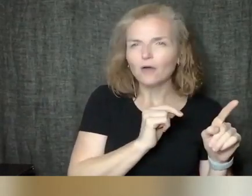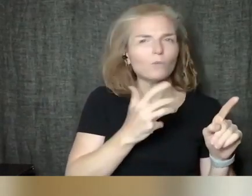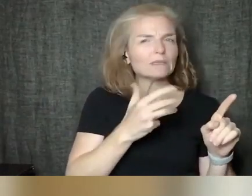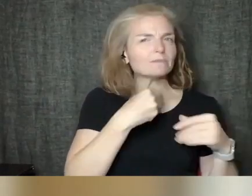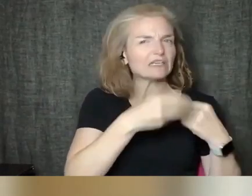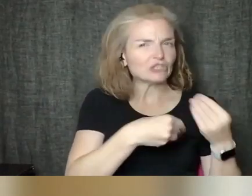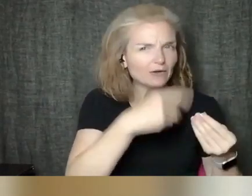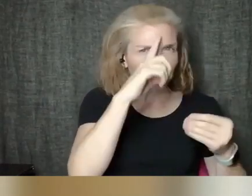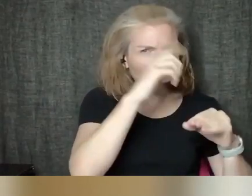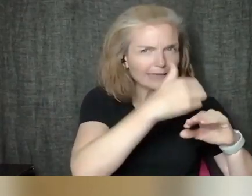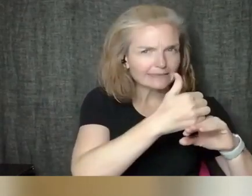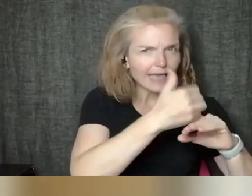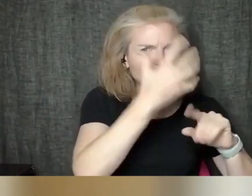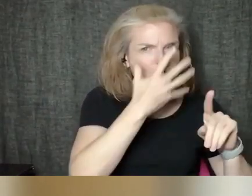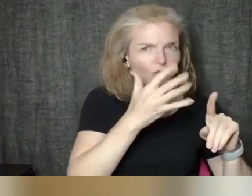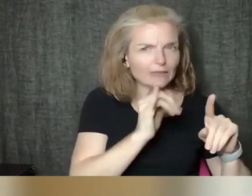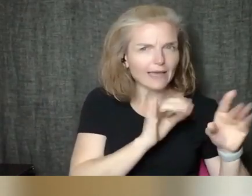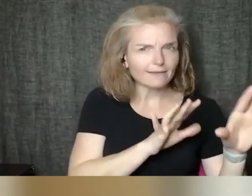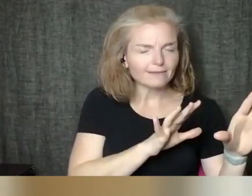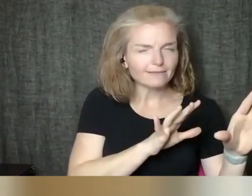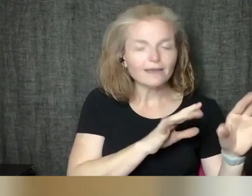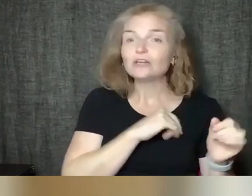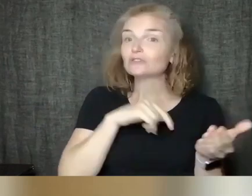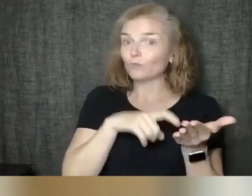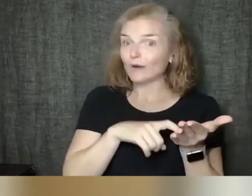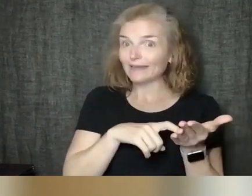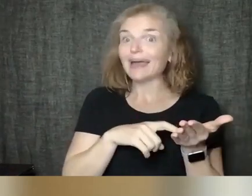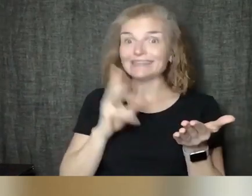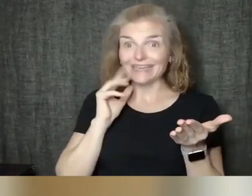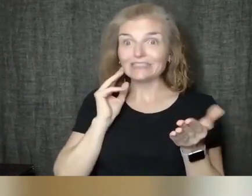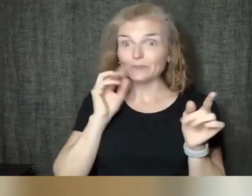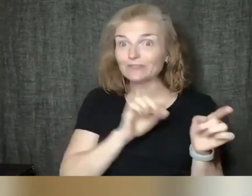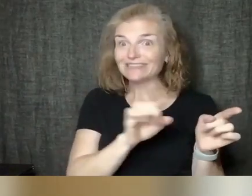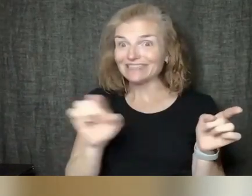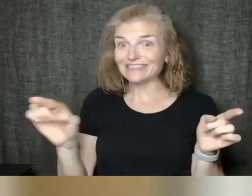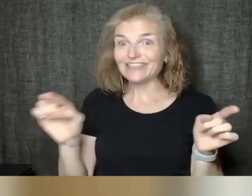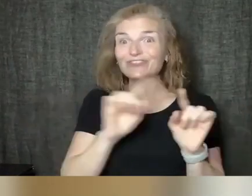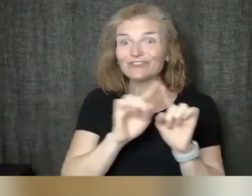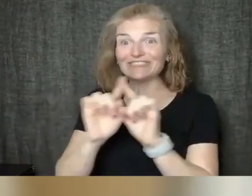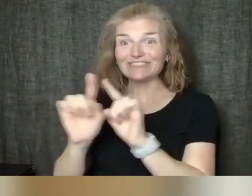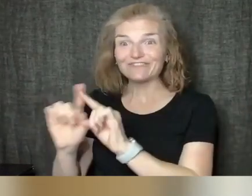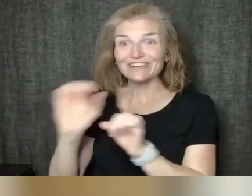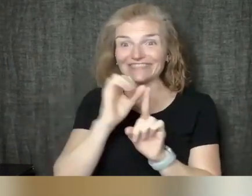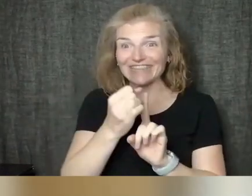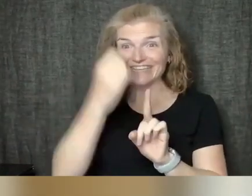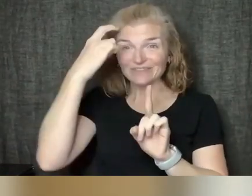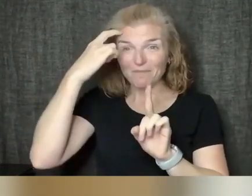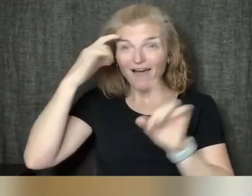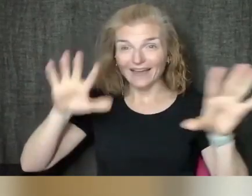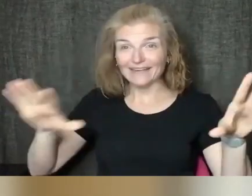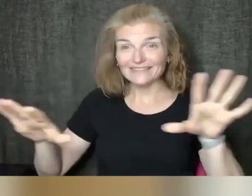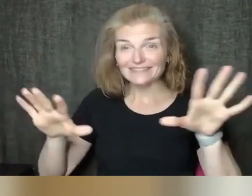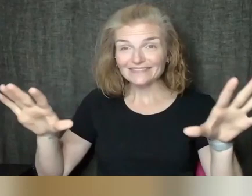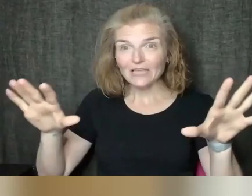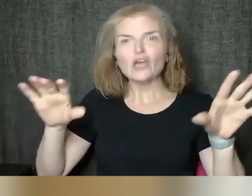generous? And through recognizing the experience of those states, we recognize that they're wholesome